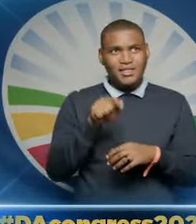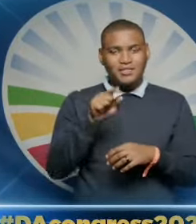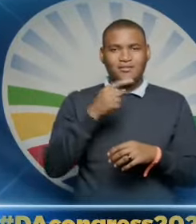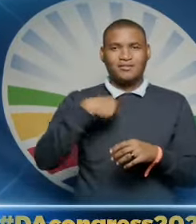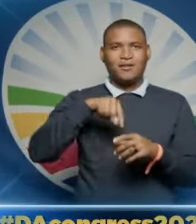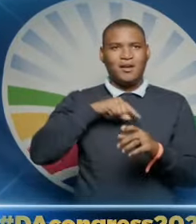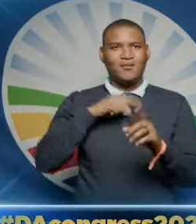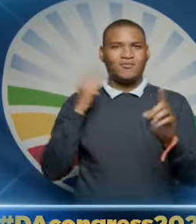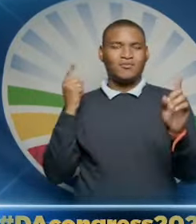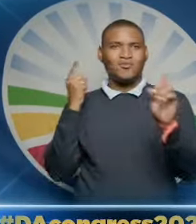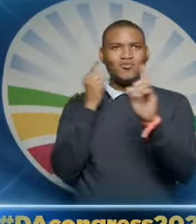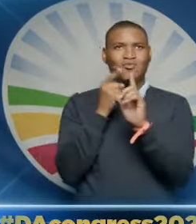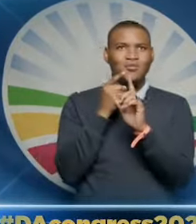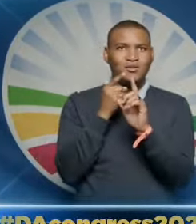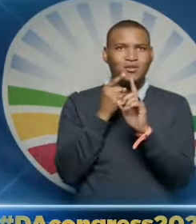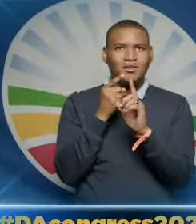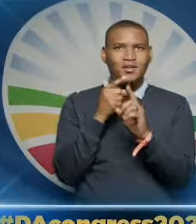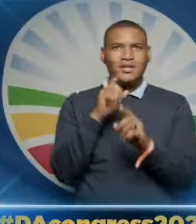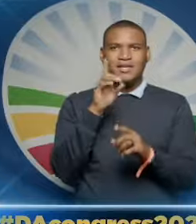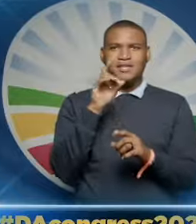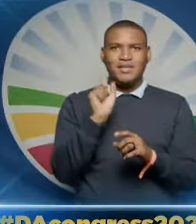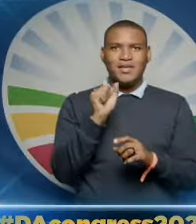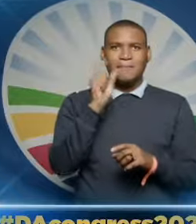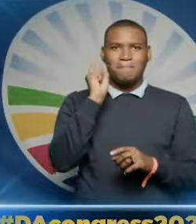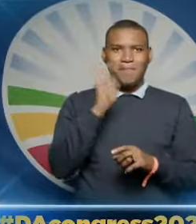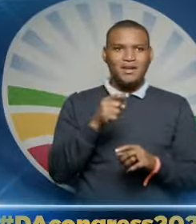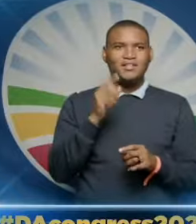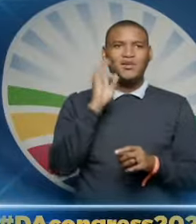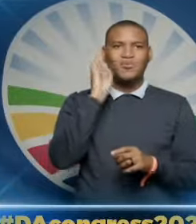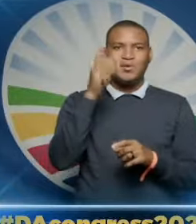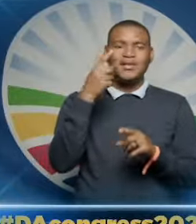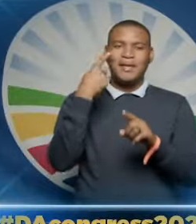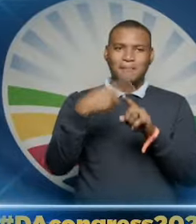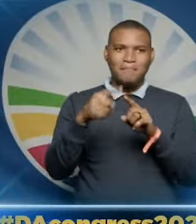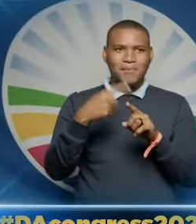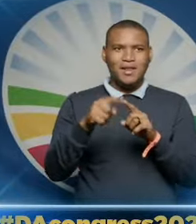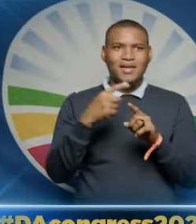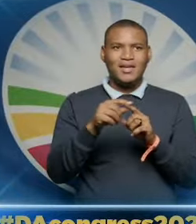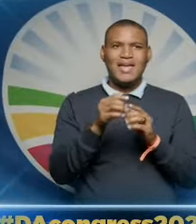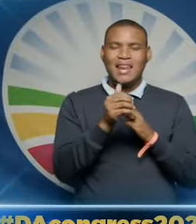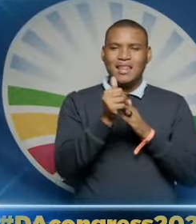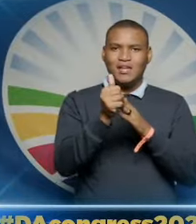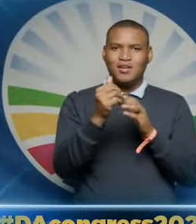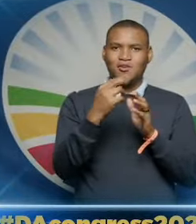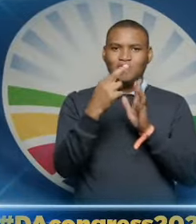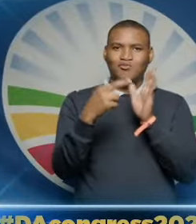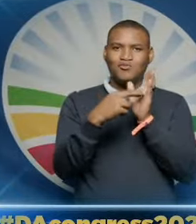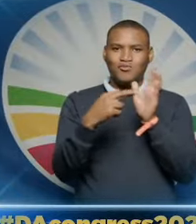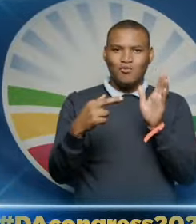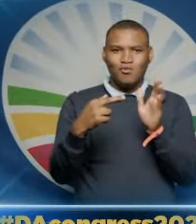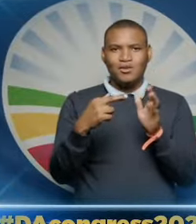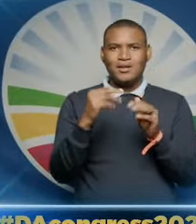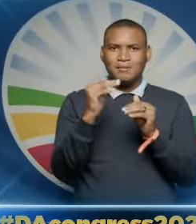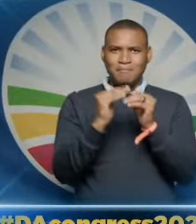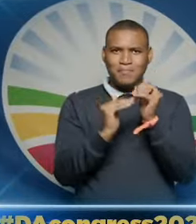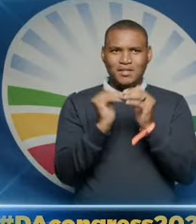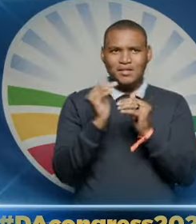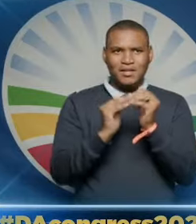mission. The DA must and will play a leading role in constructing